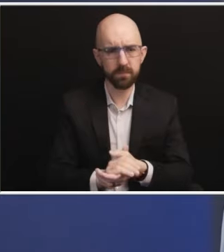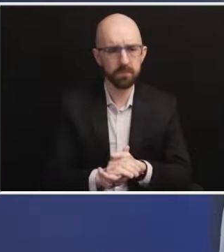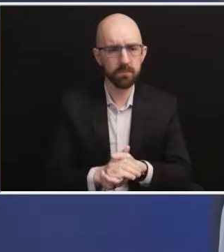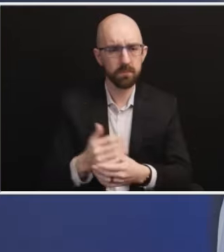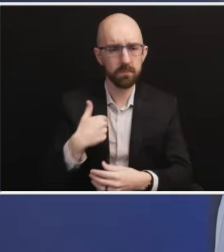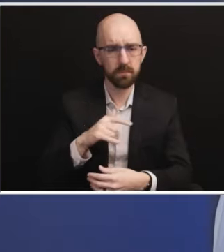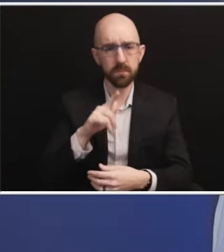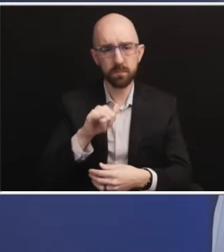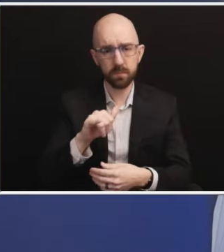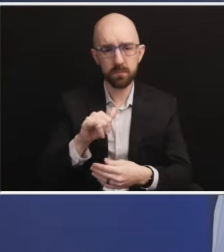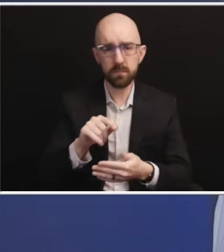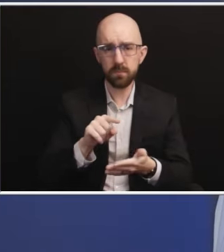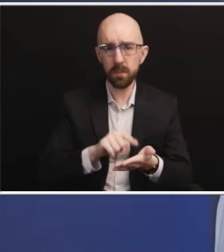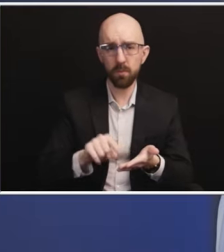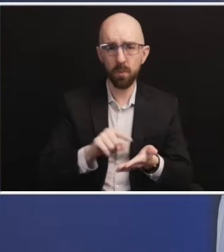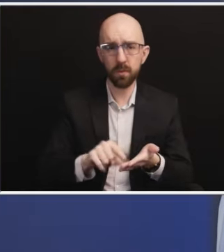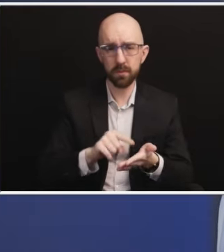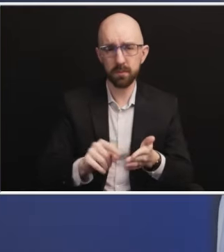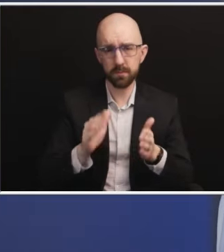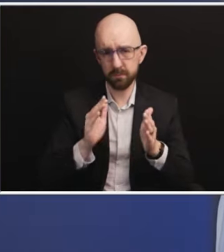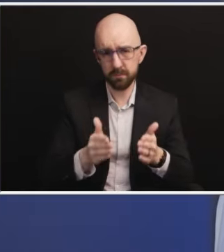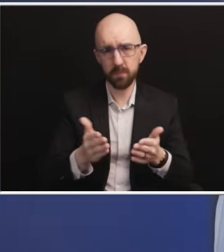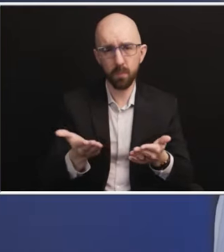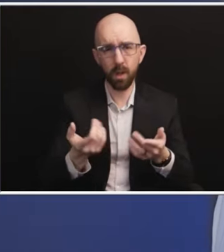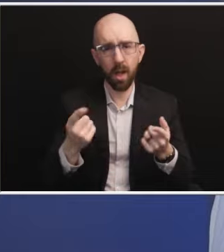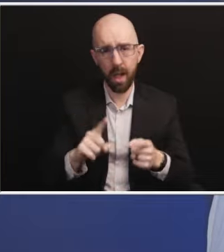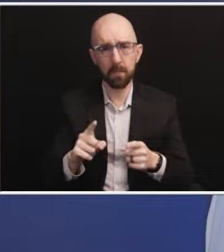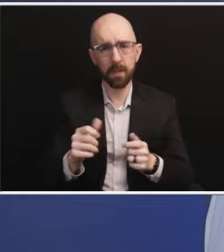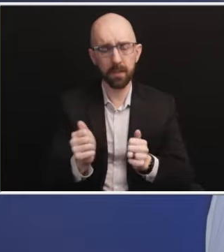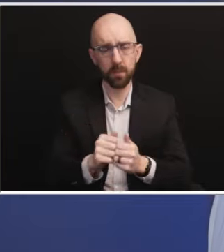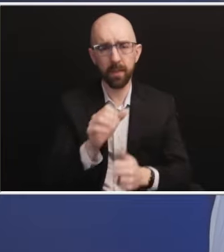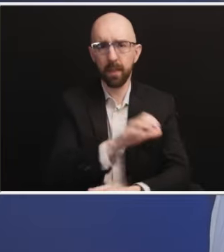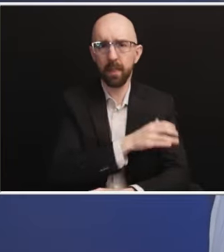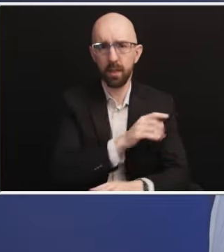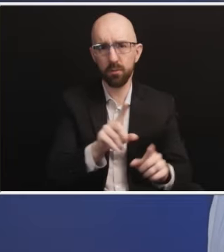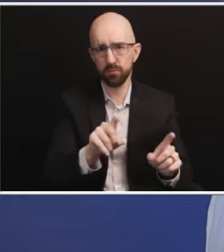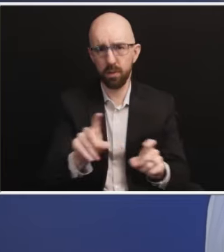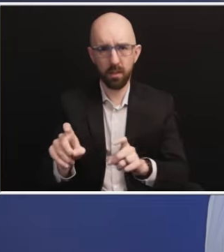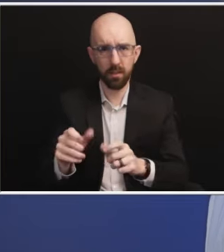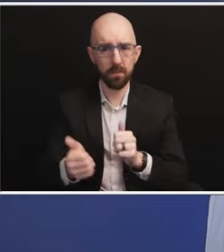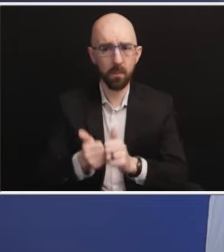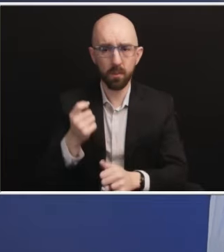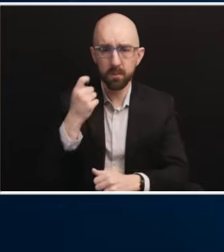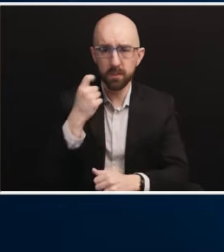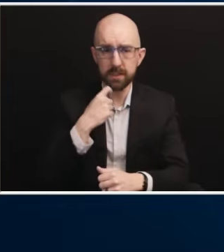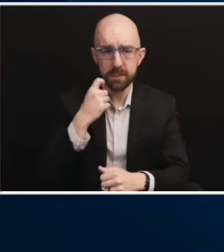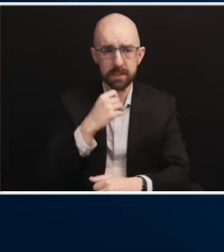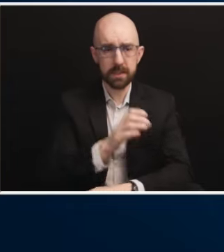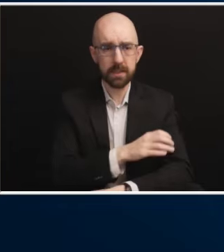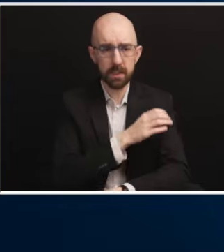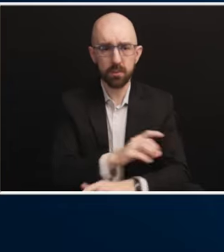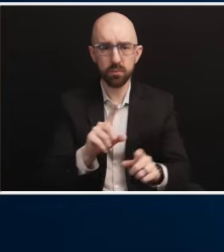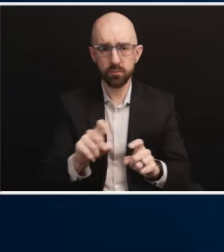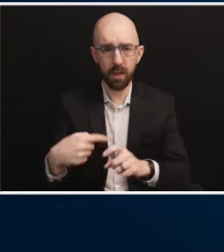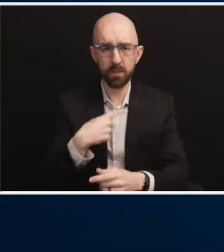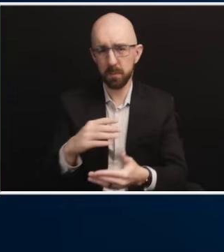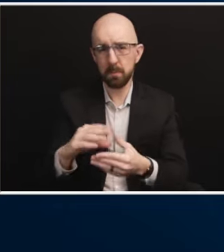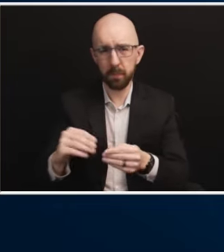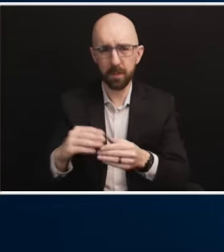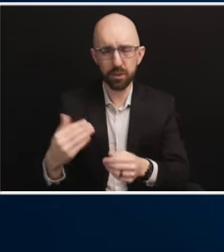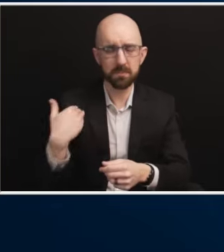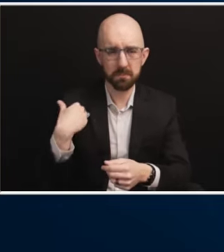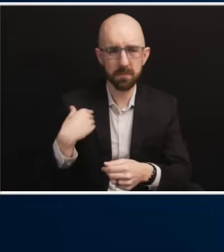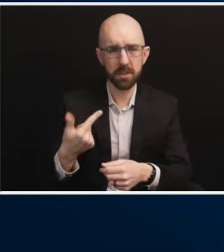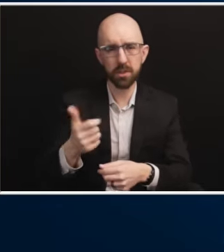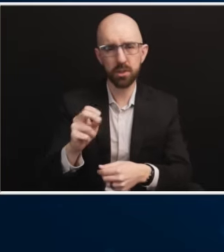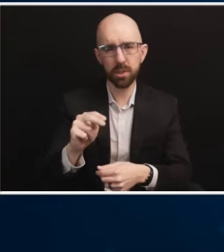research focus informed by what's happening in the clinical trials. And the most recent clinical trials, as we alluded to, genetically modify